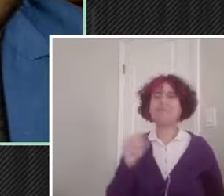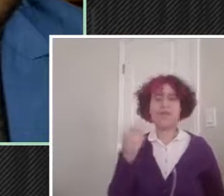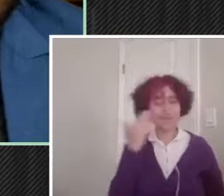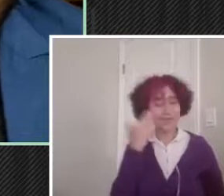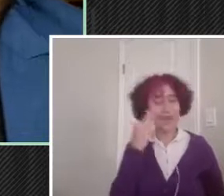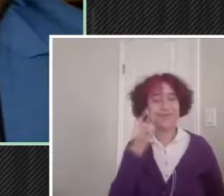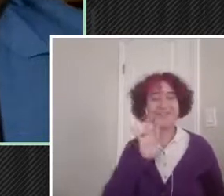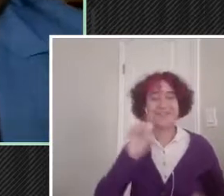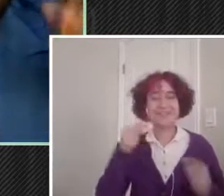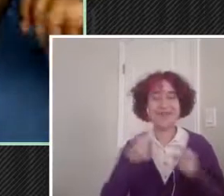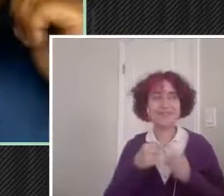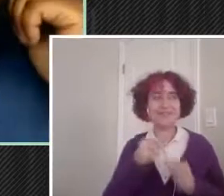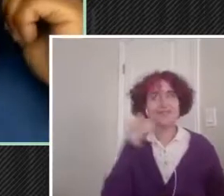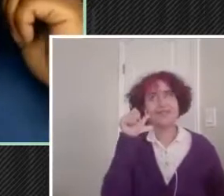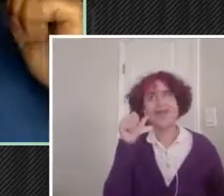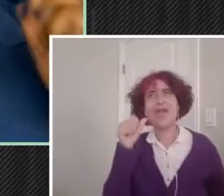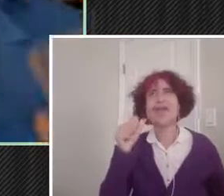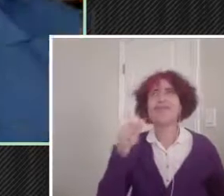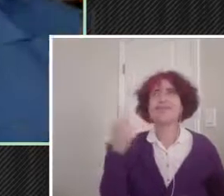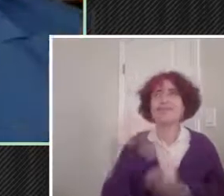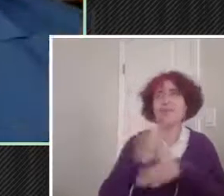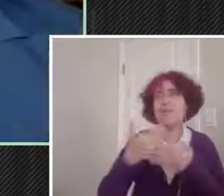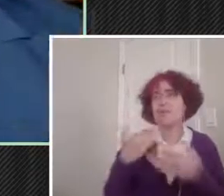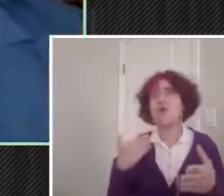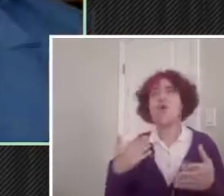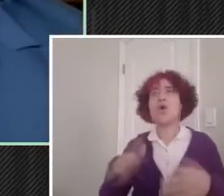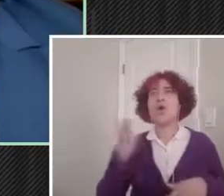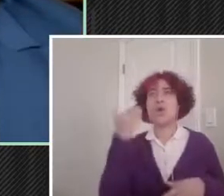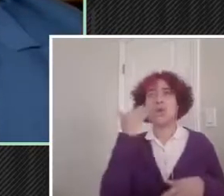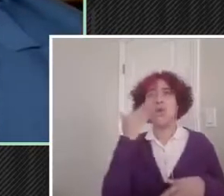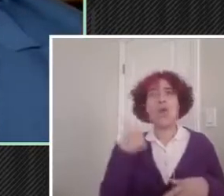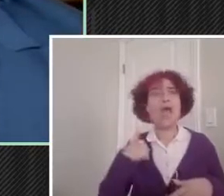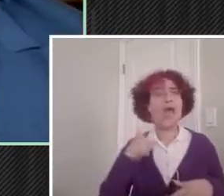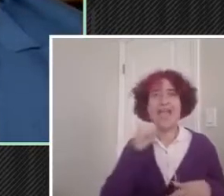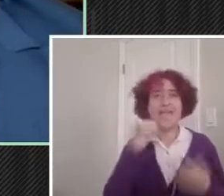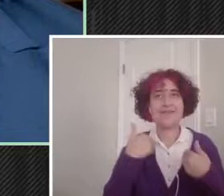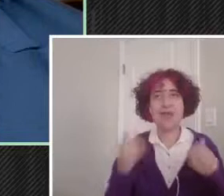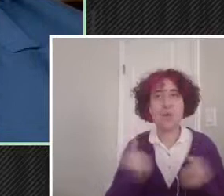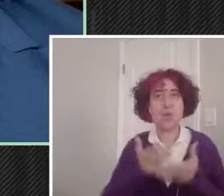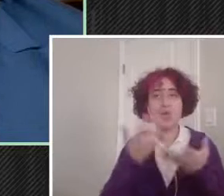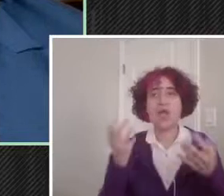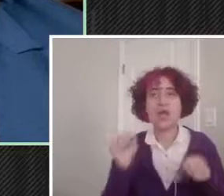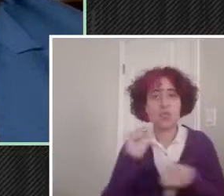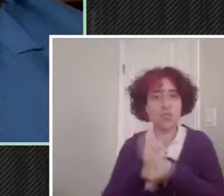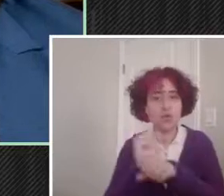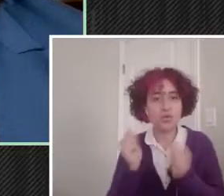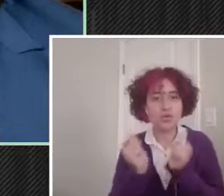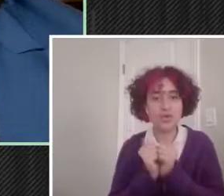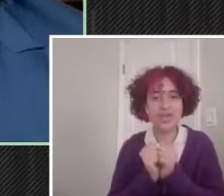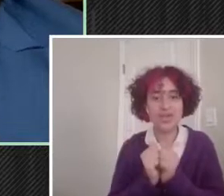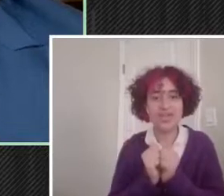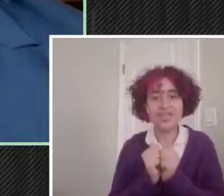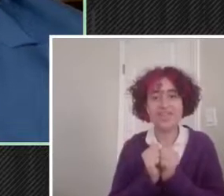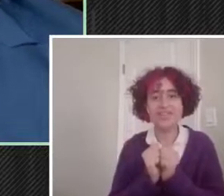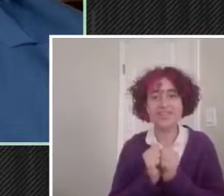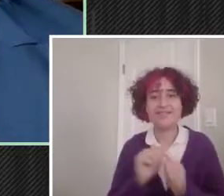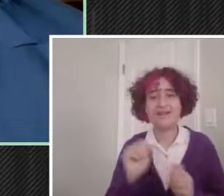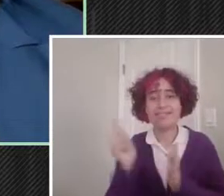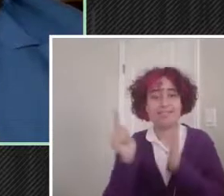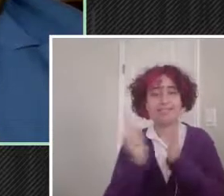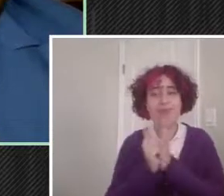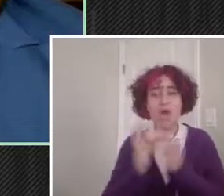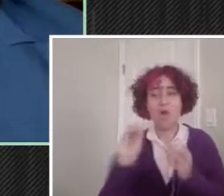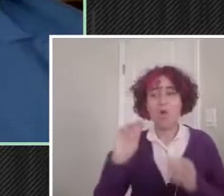before, that, you know, I haven't had a whole lot of work with larger organizations, in part